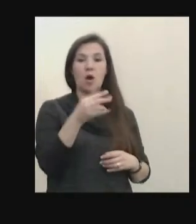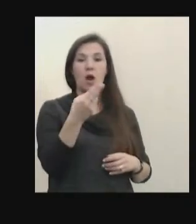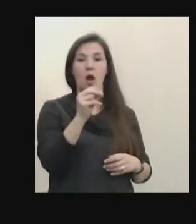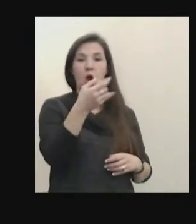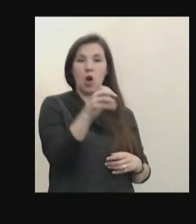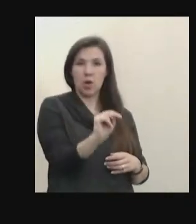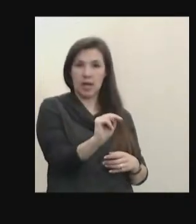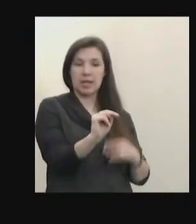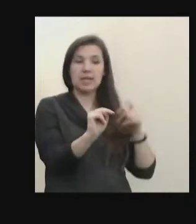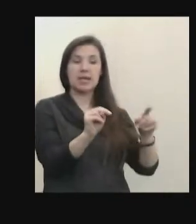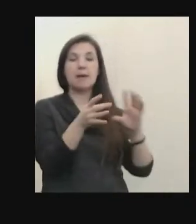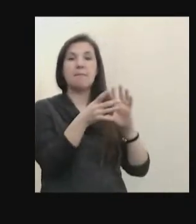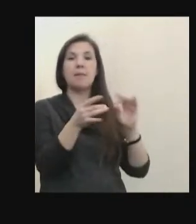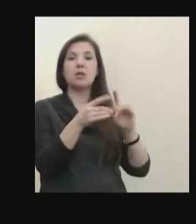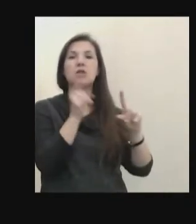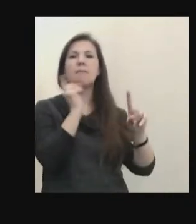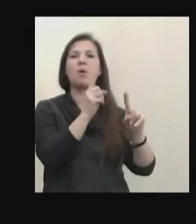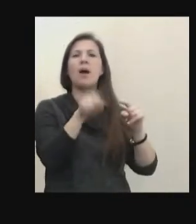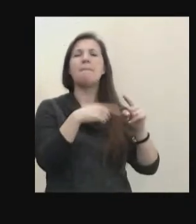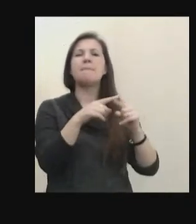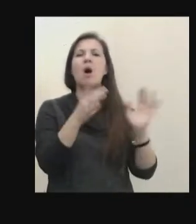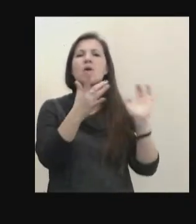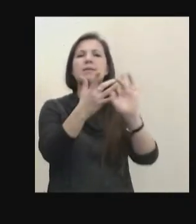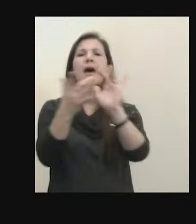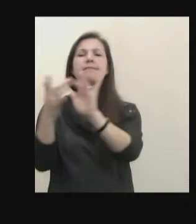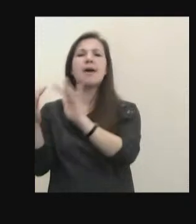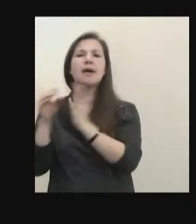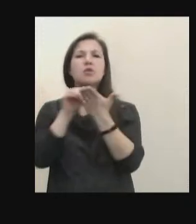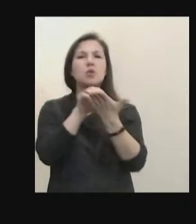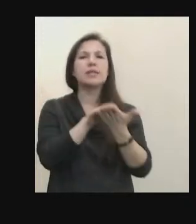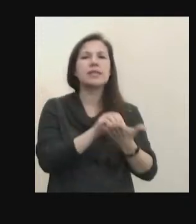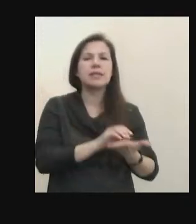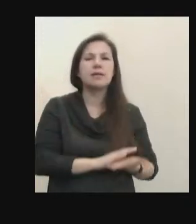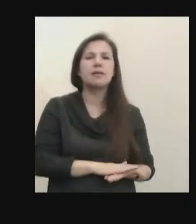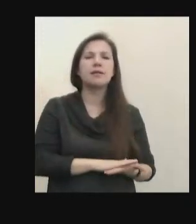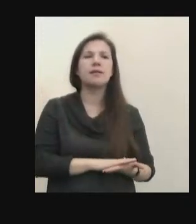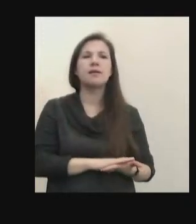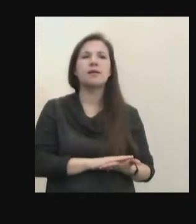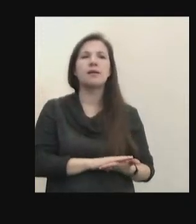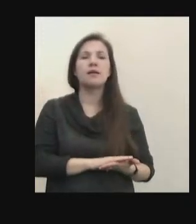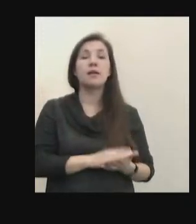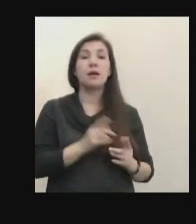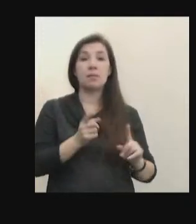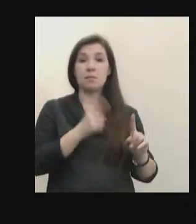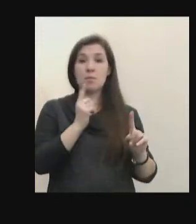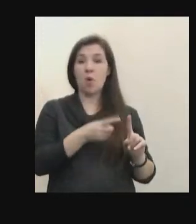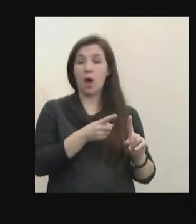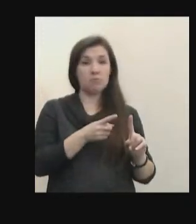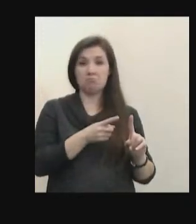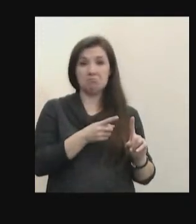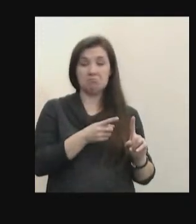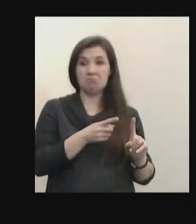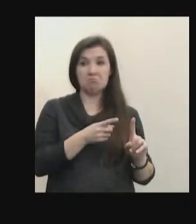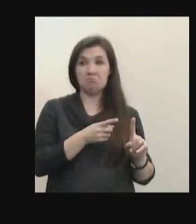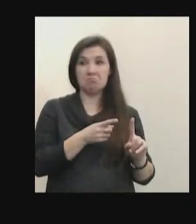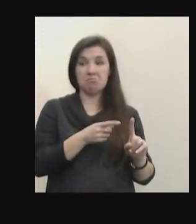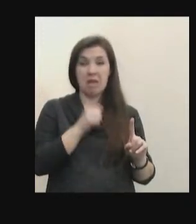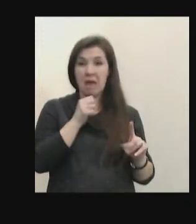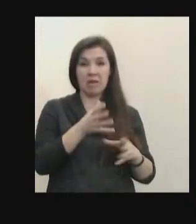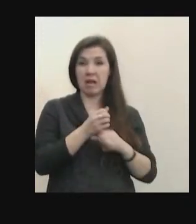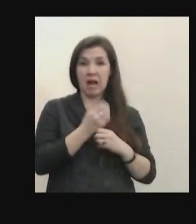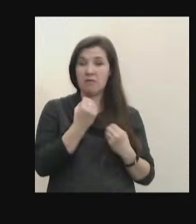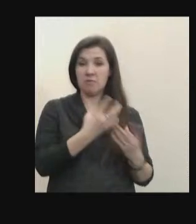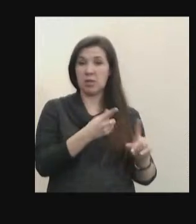the point about contact tracing. Their contention being that they have not been able to get contact tracing information from the